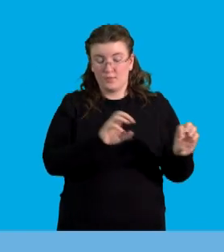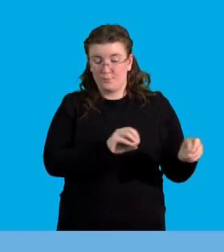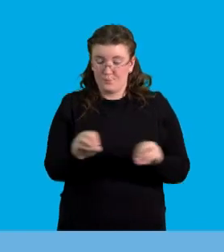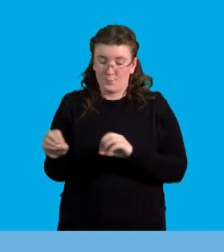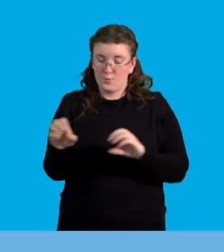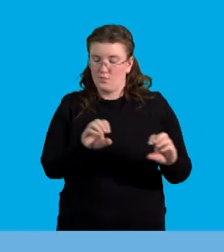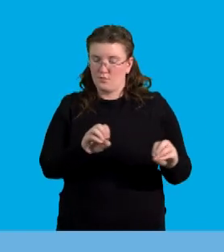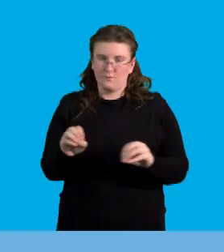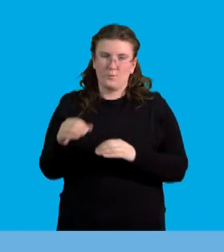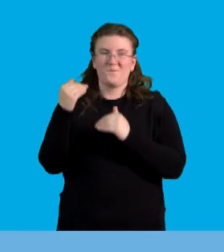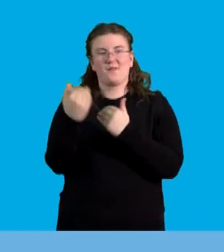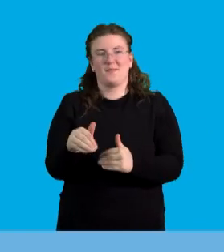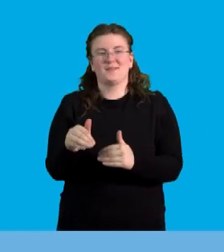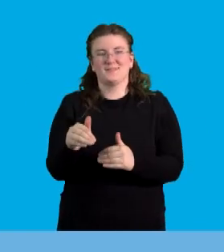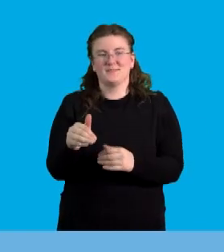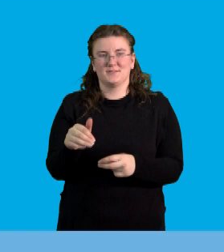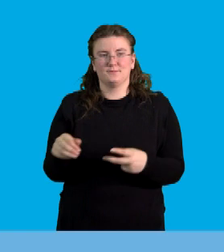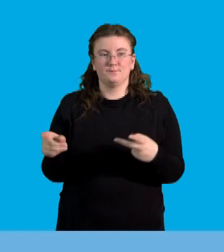It also